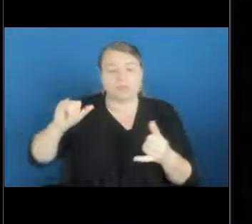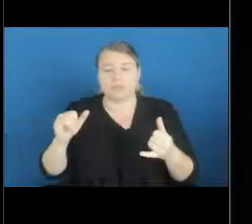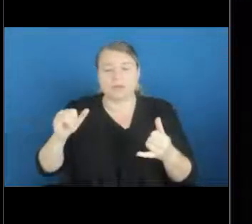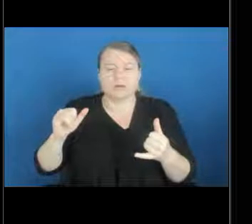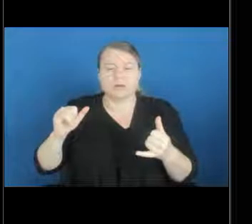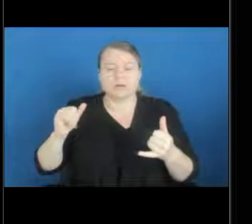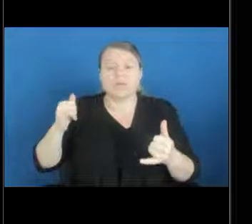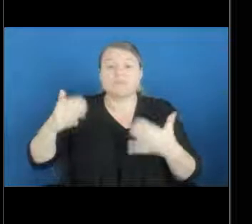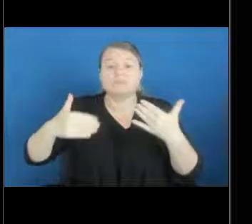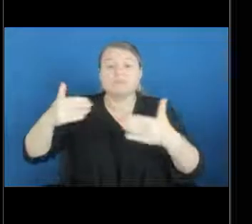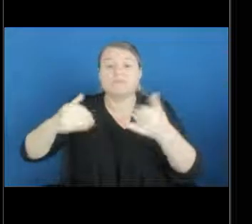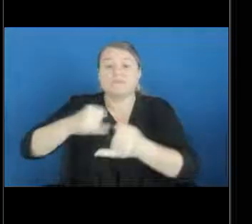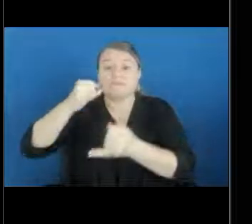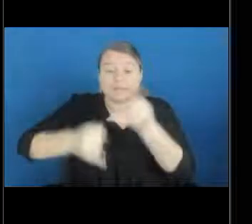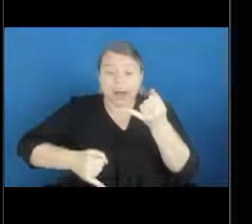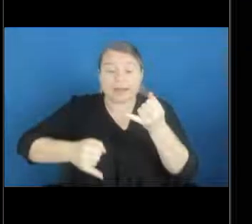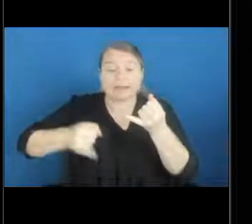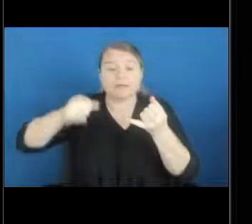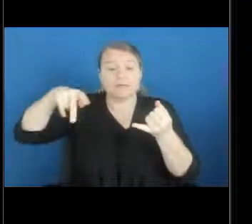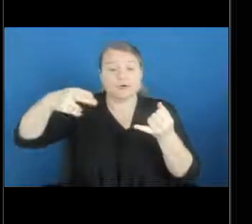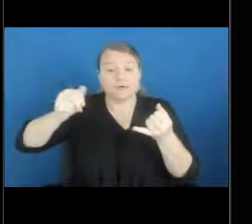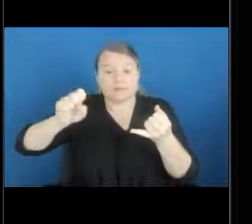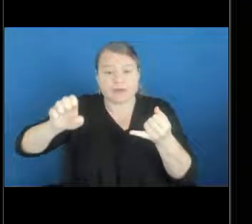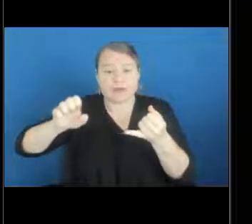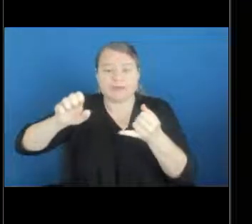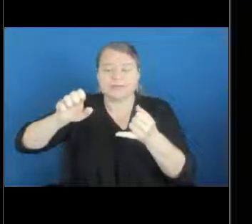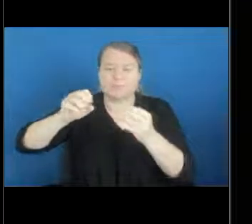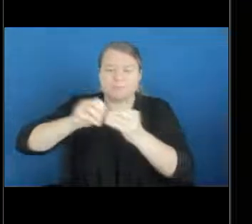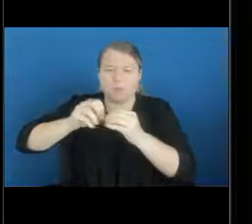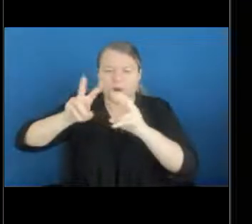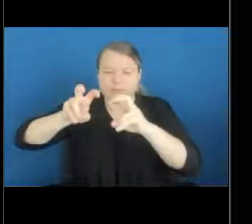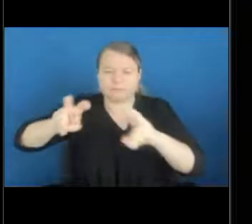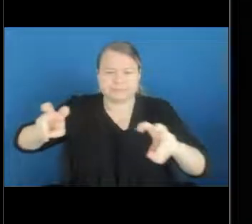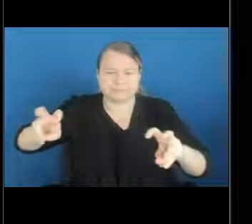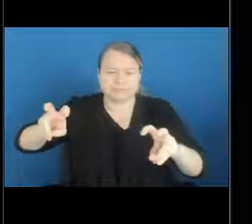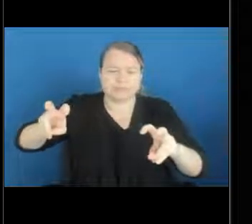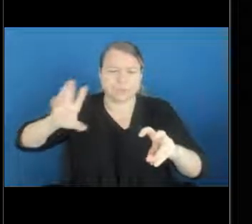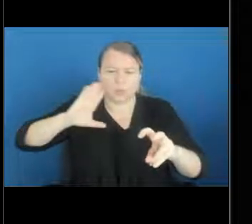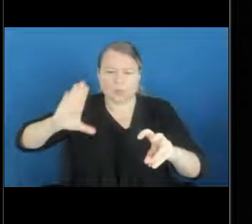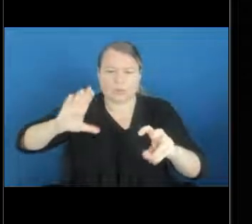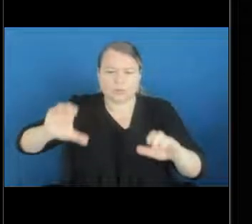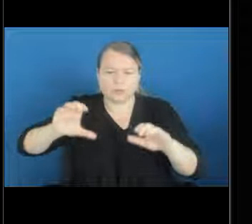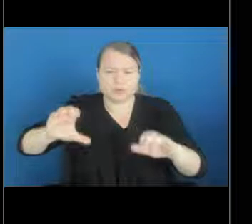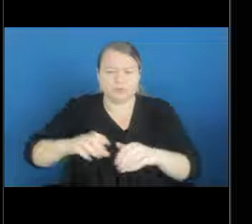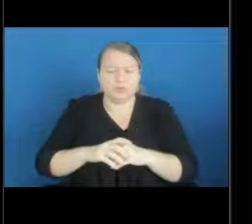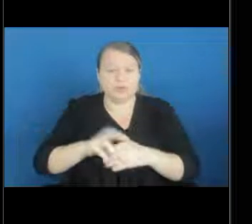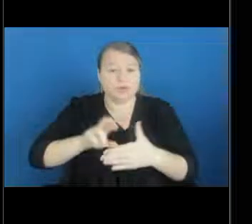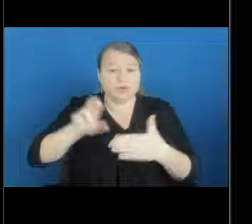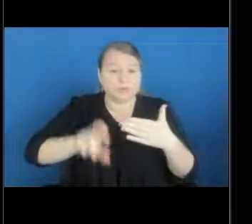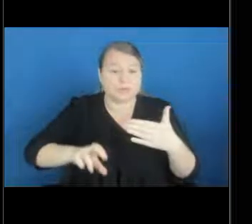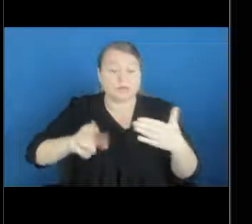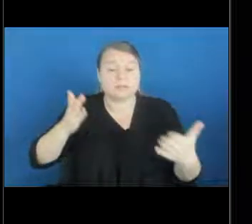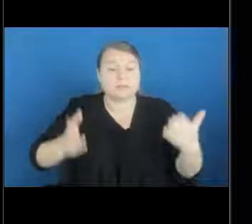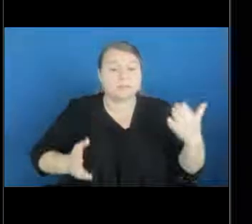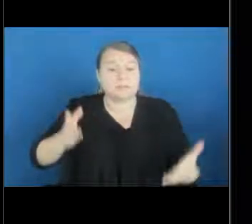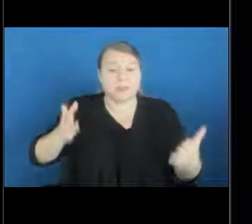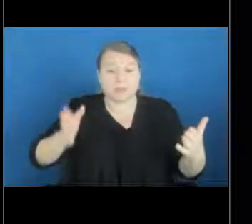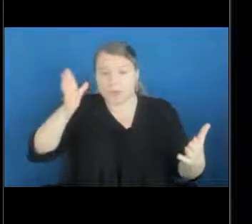design phase, a detailed noise study will be done, and the results that you see here, they may actually